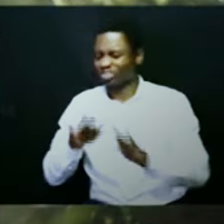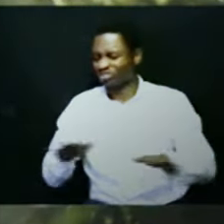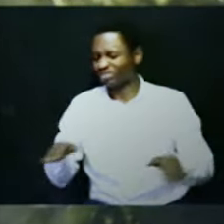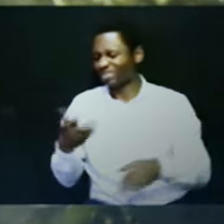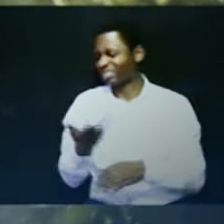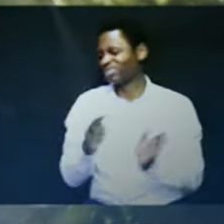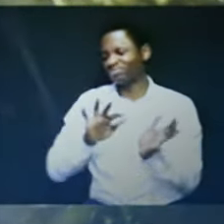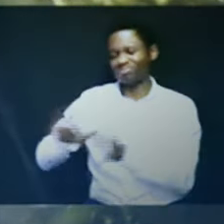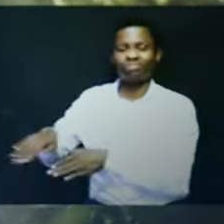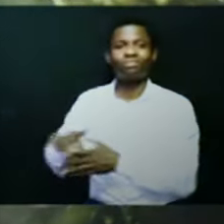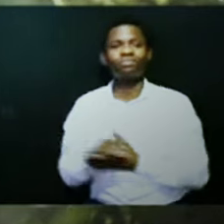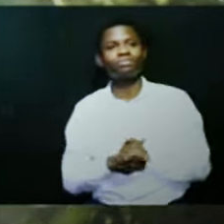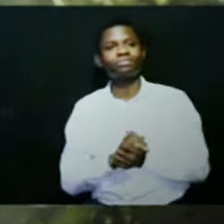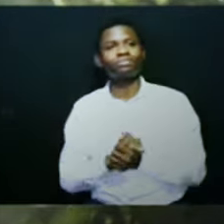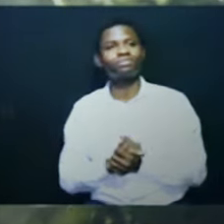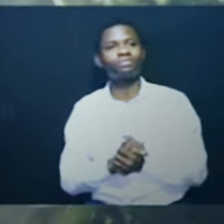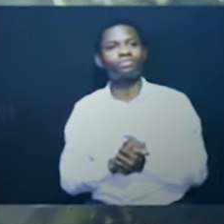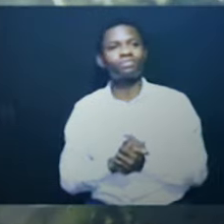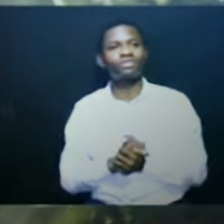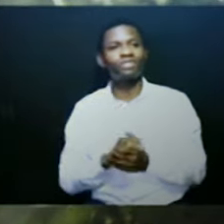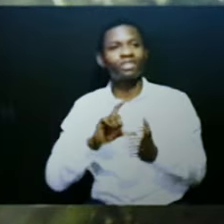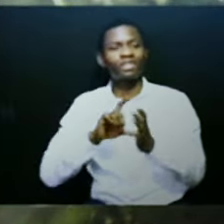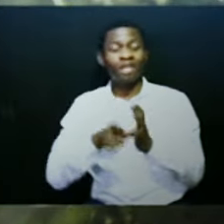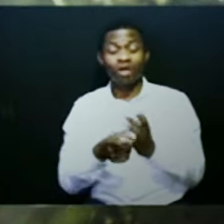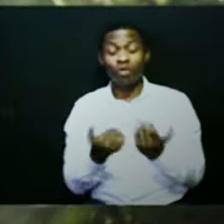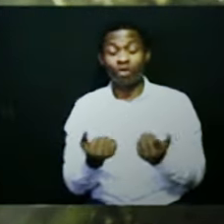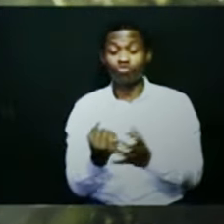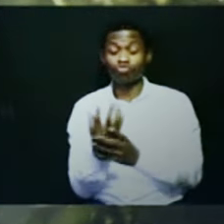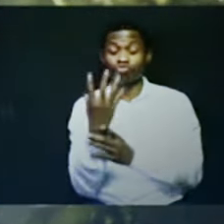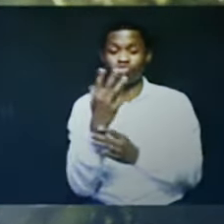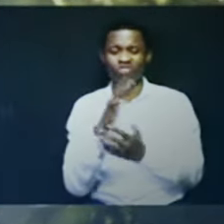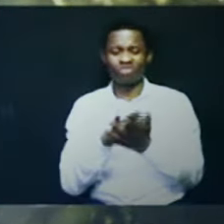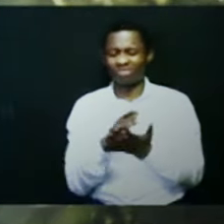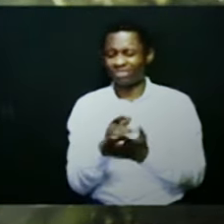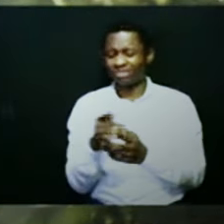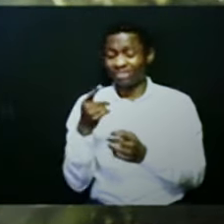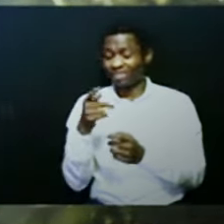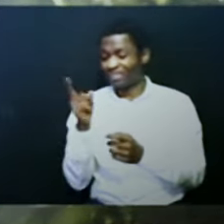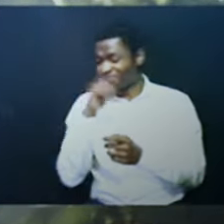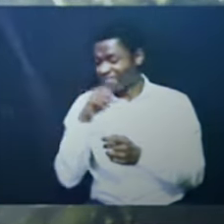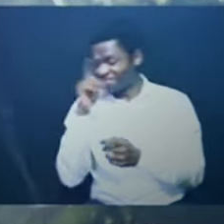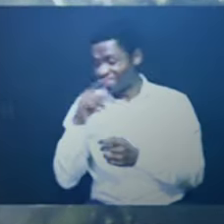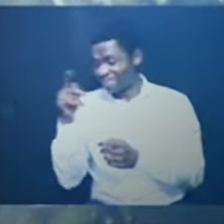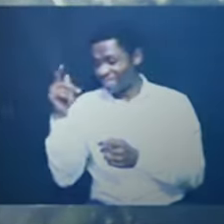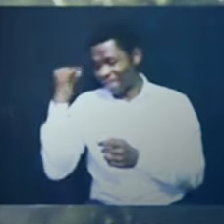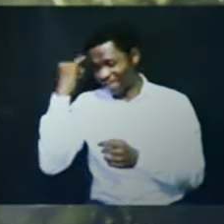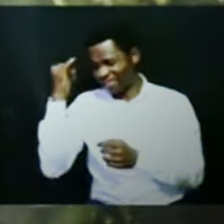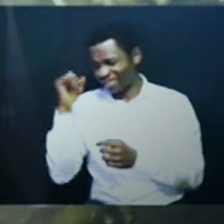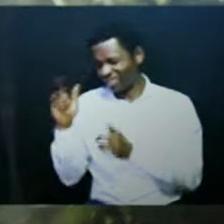when you grow, you laugh at superstition. Yes, yeah.